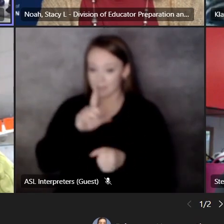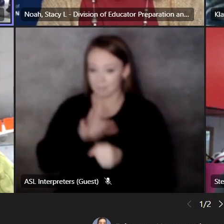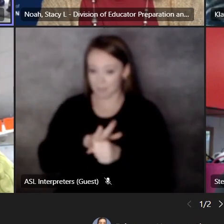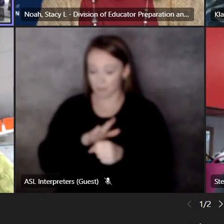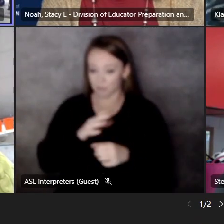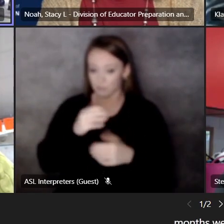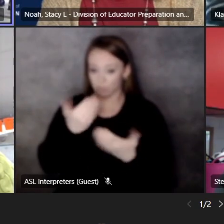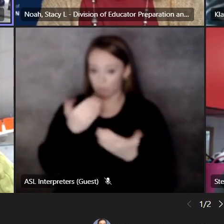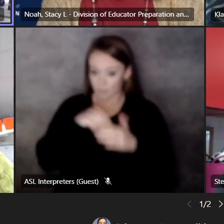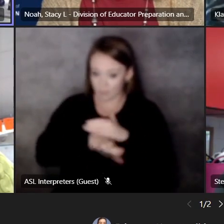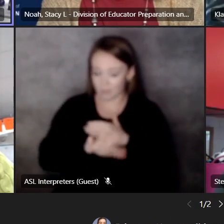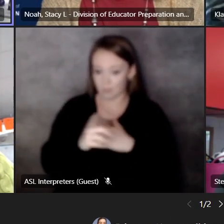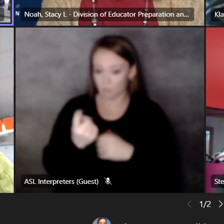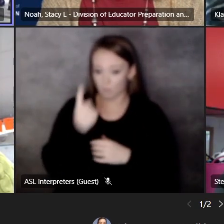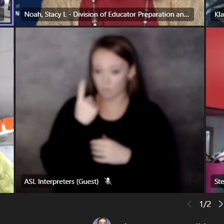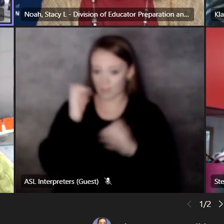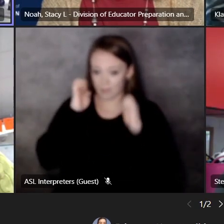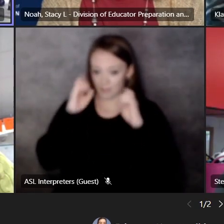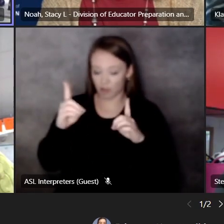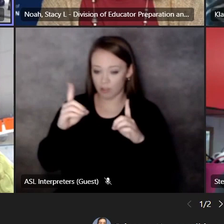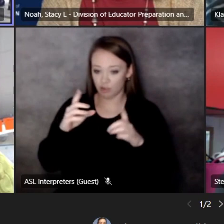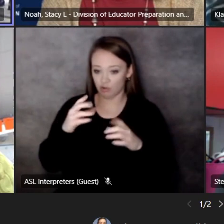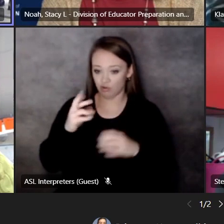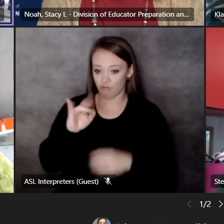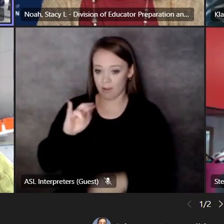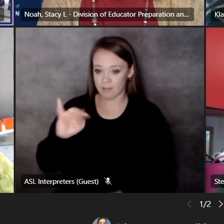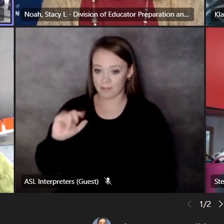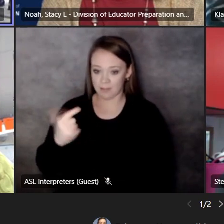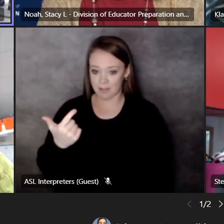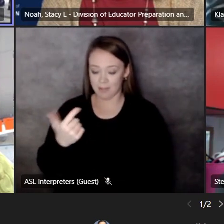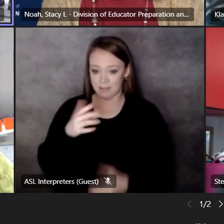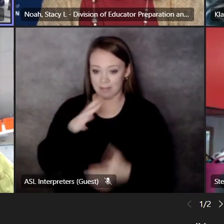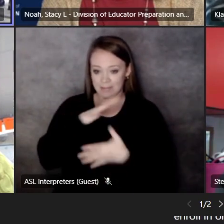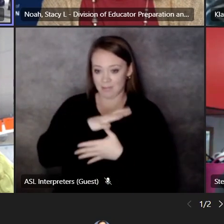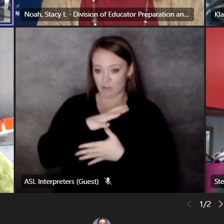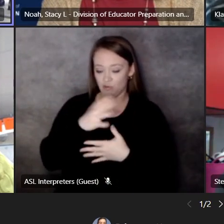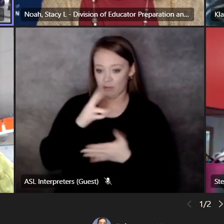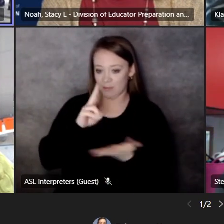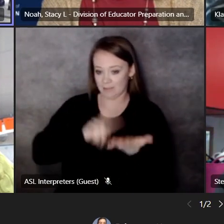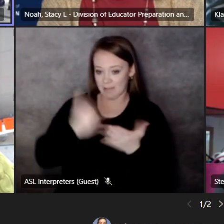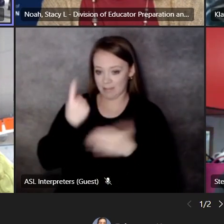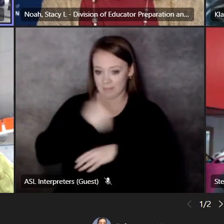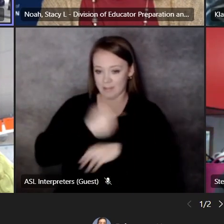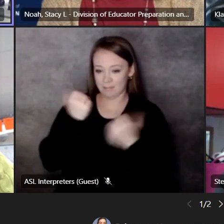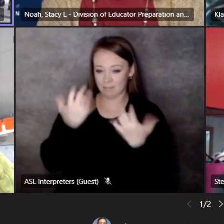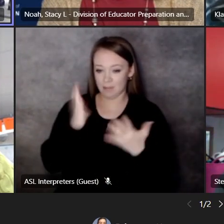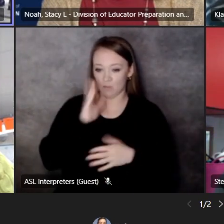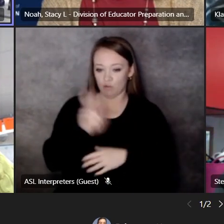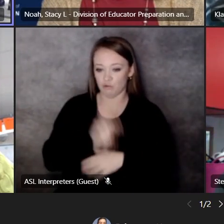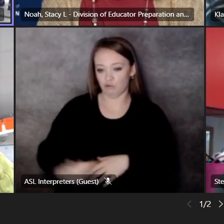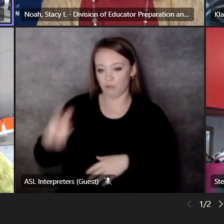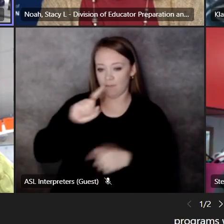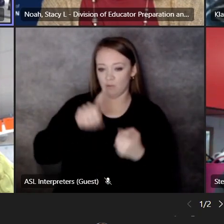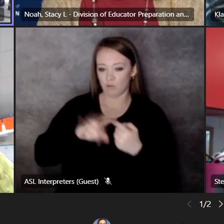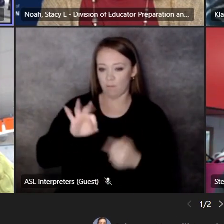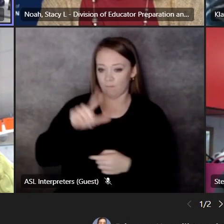with Educators Rising Senior Signing Day, and many will travel to Orlando at the end of June to compete at the national conference.